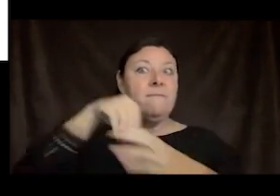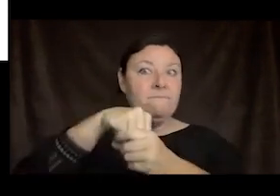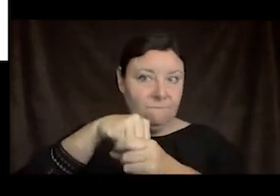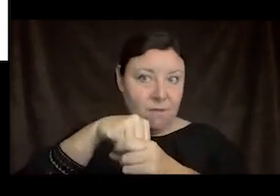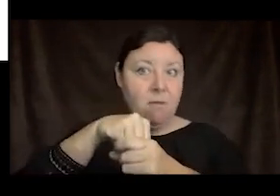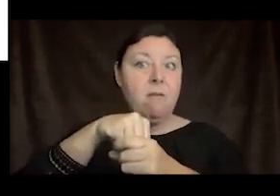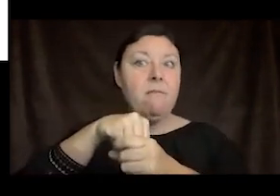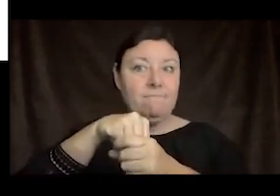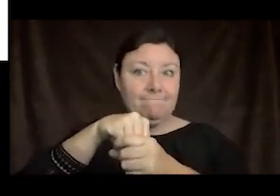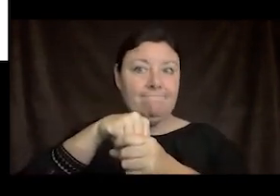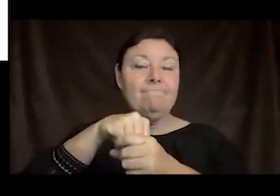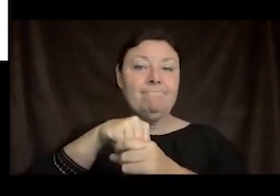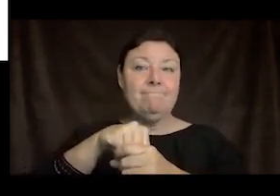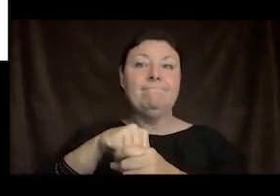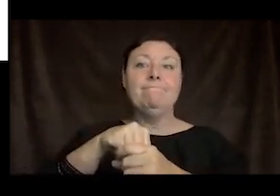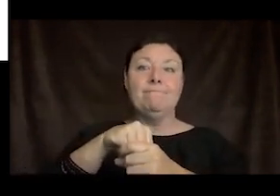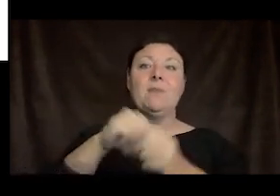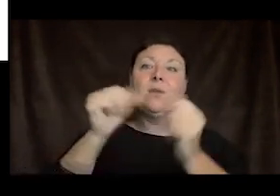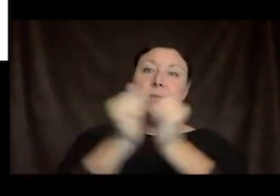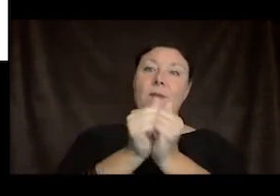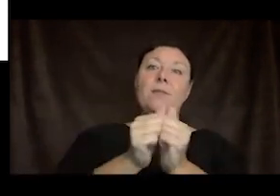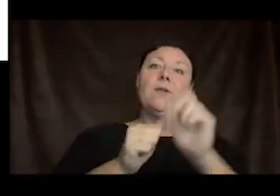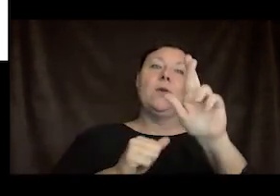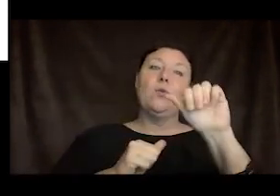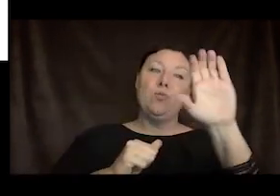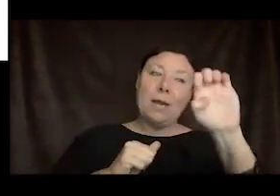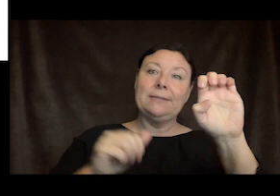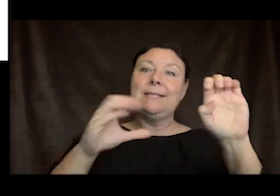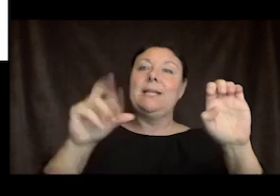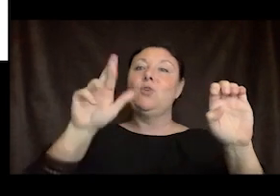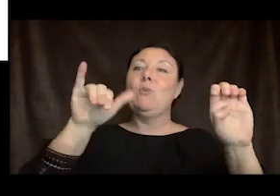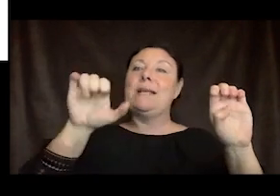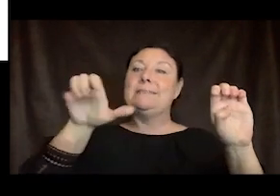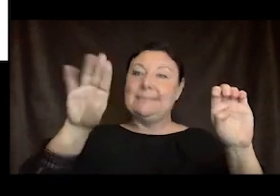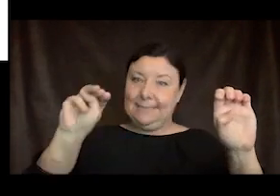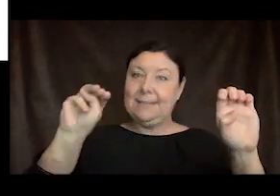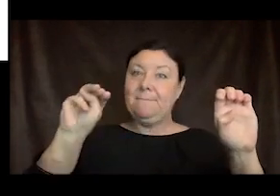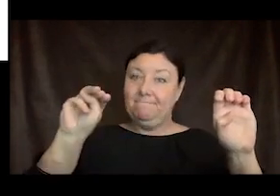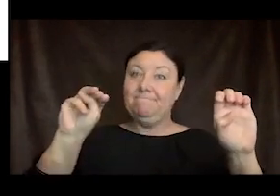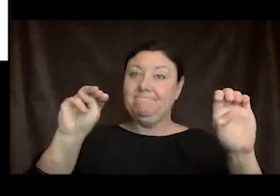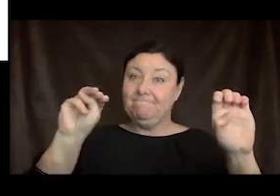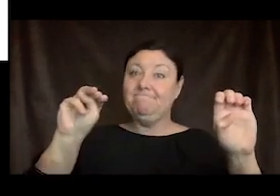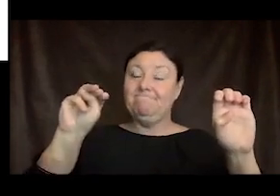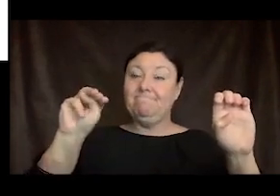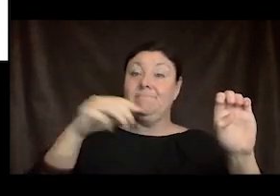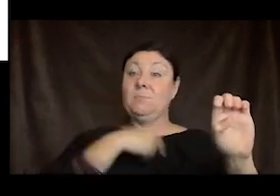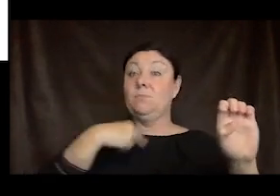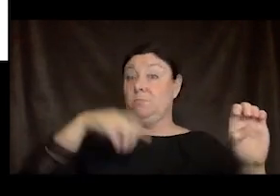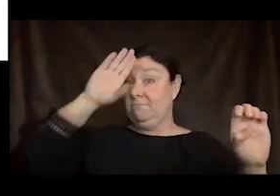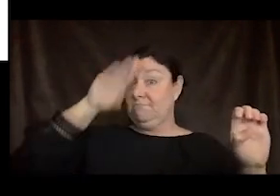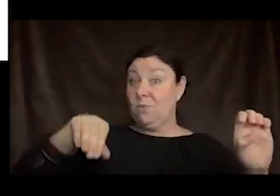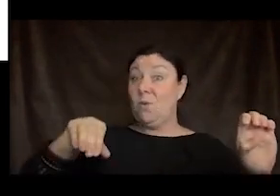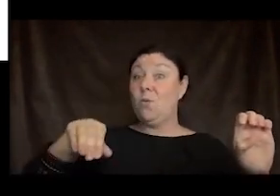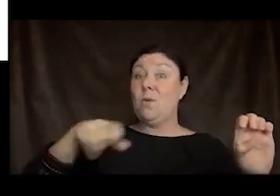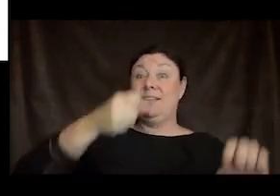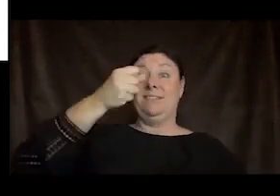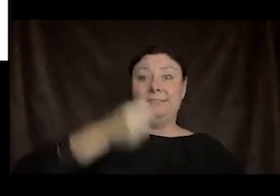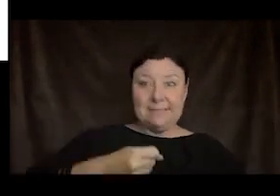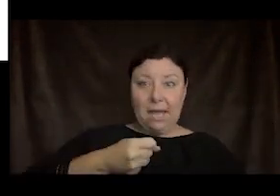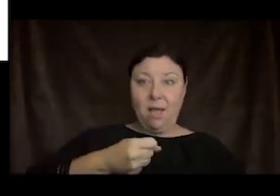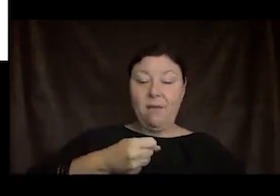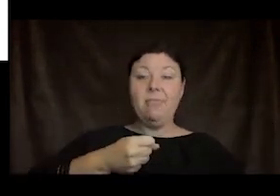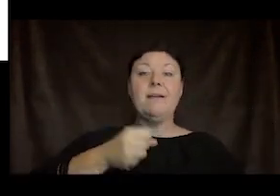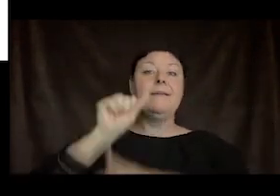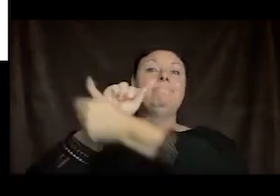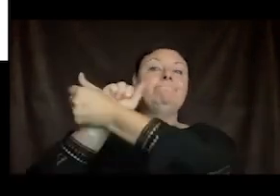an impact on the way that race and racism became what it is. We know in the South, there were